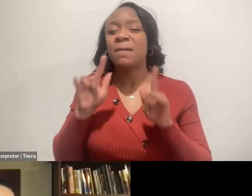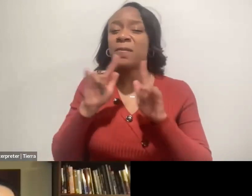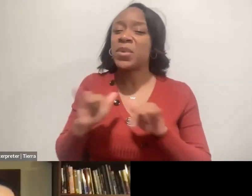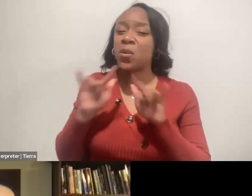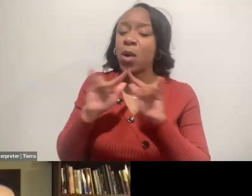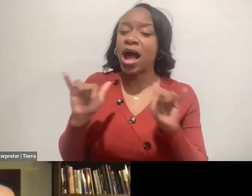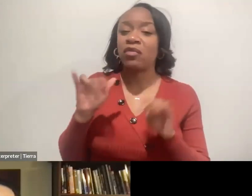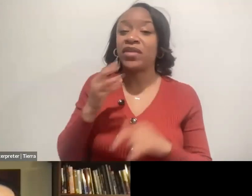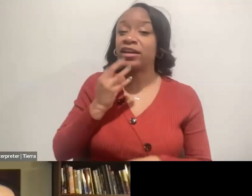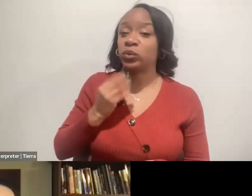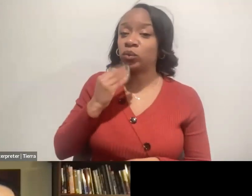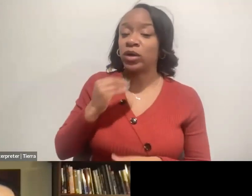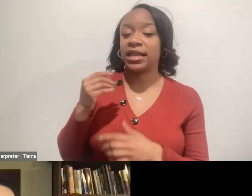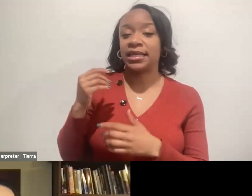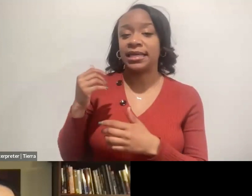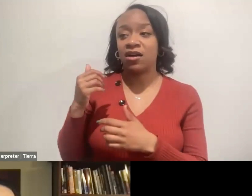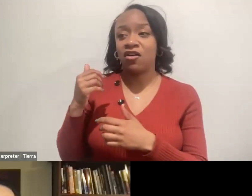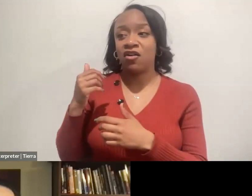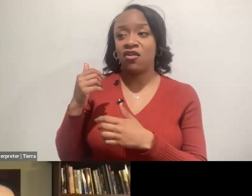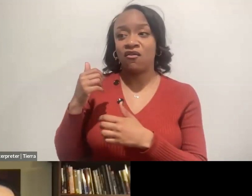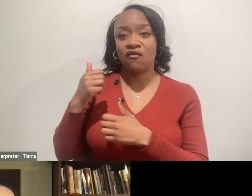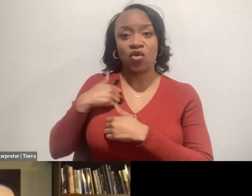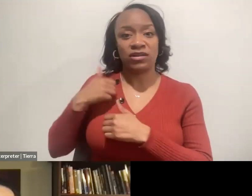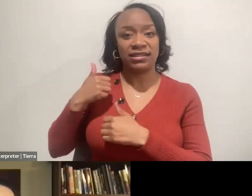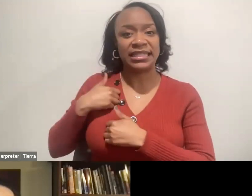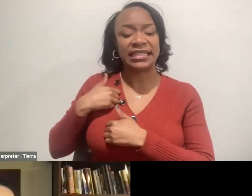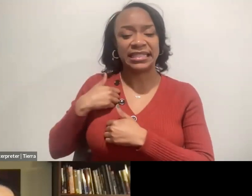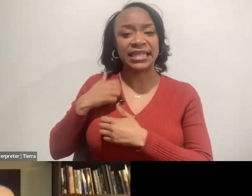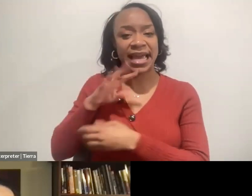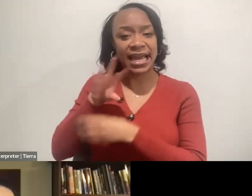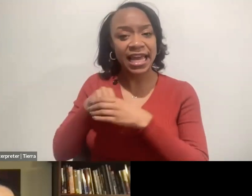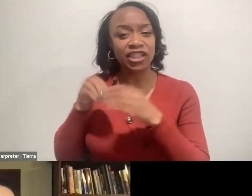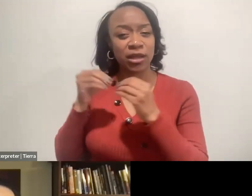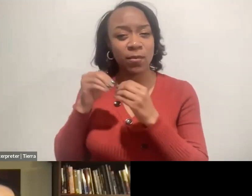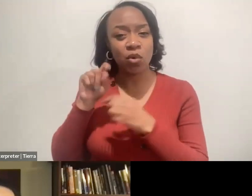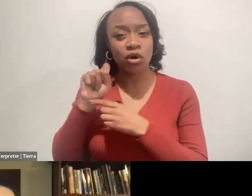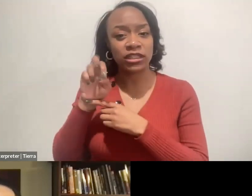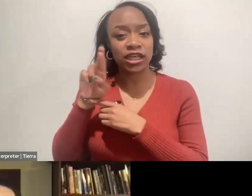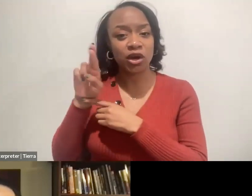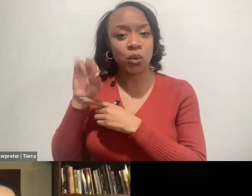forces engaged in more terrorism today in Gaza. I mean,